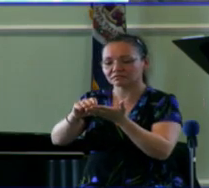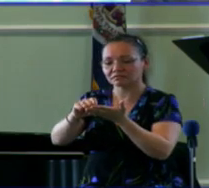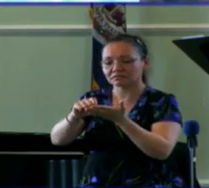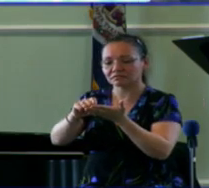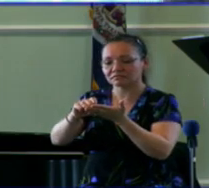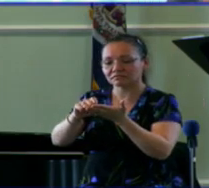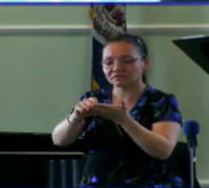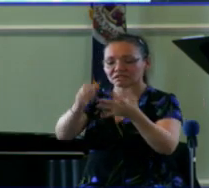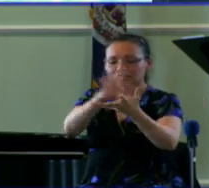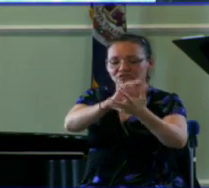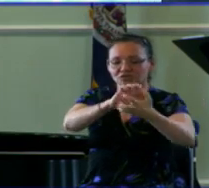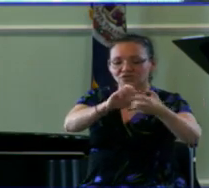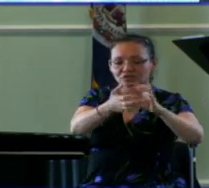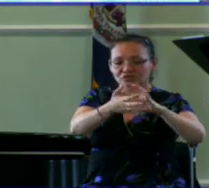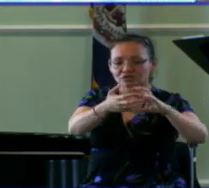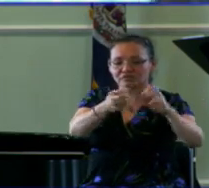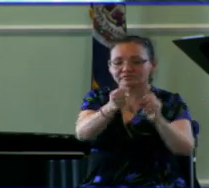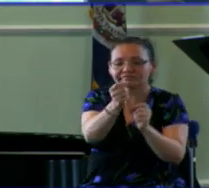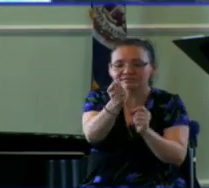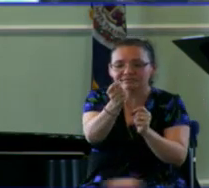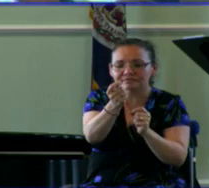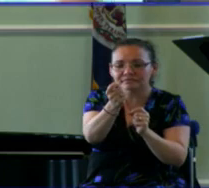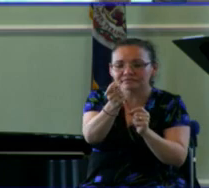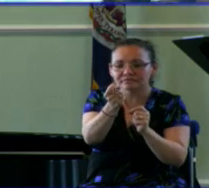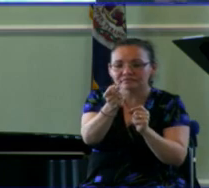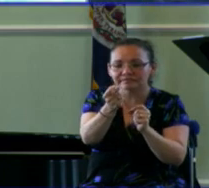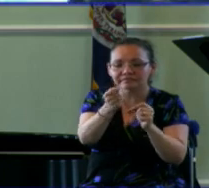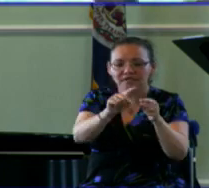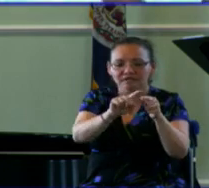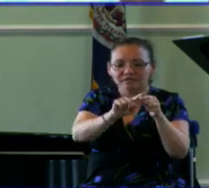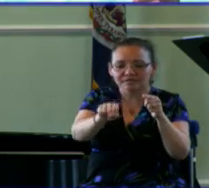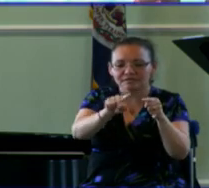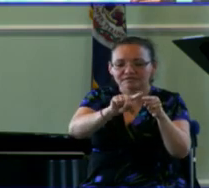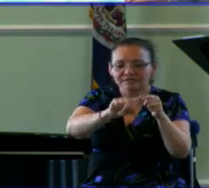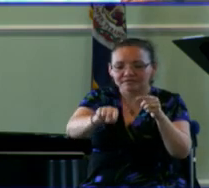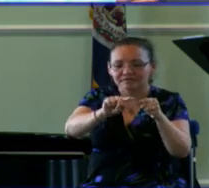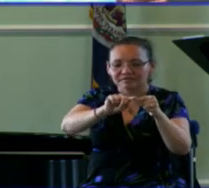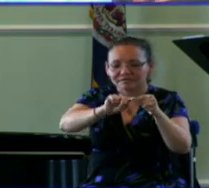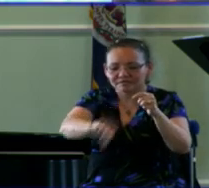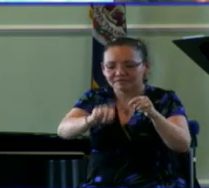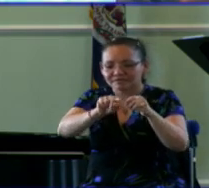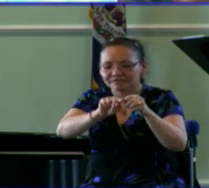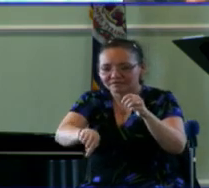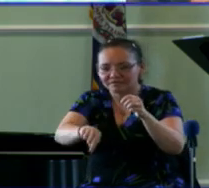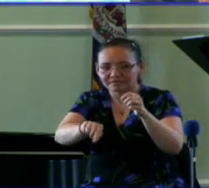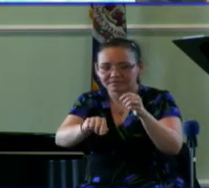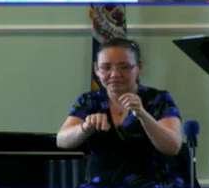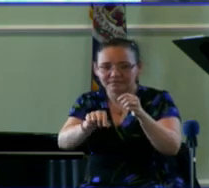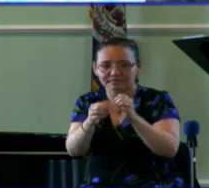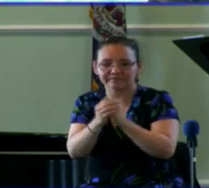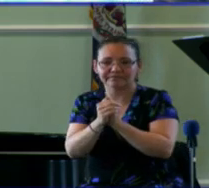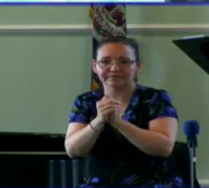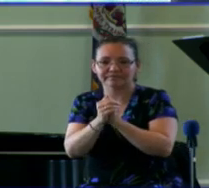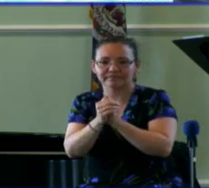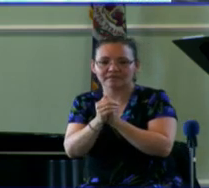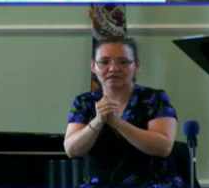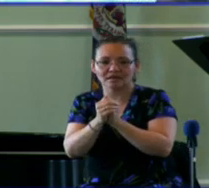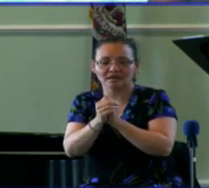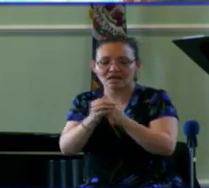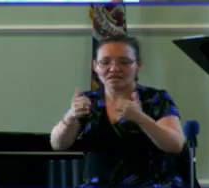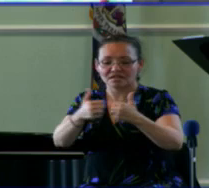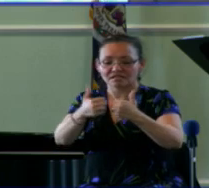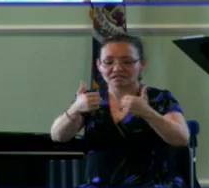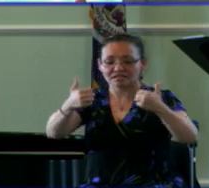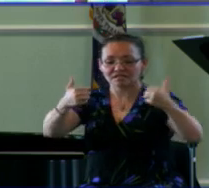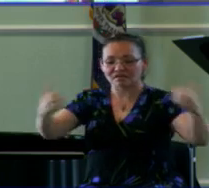eroding little by little, chipping away at what we know as the separation